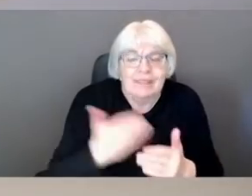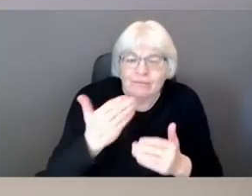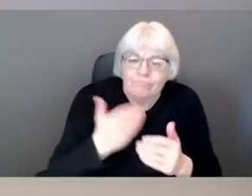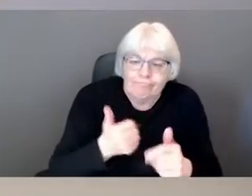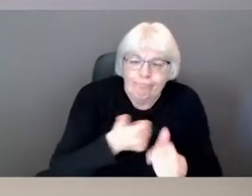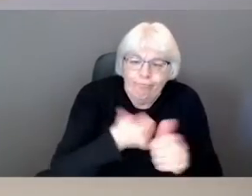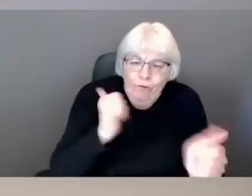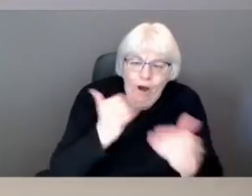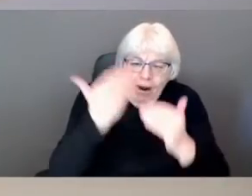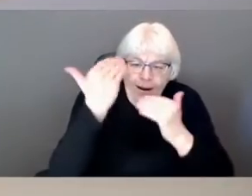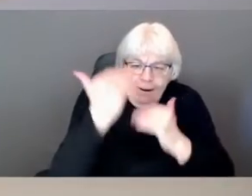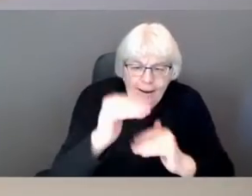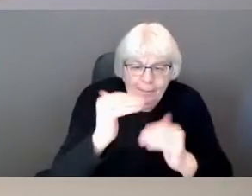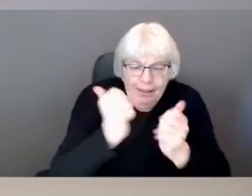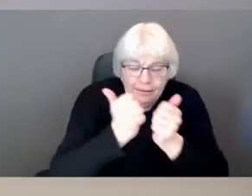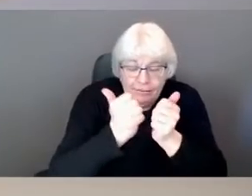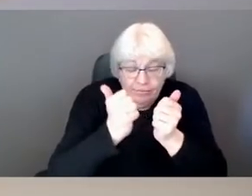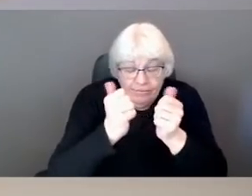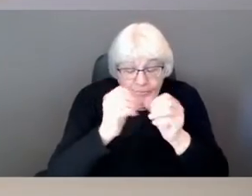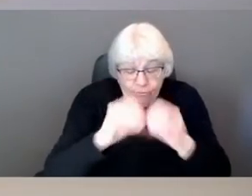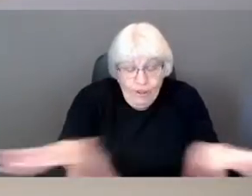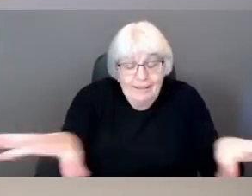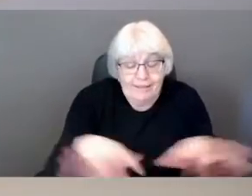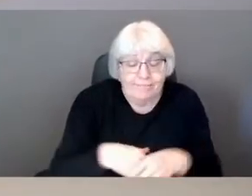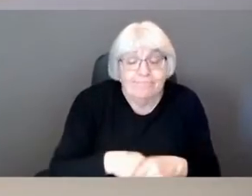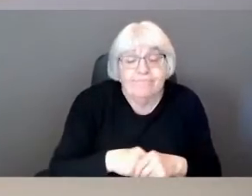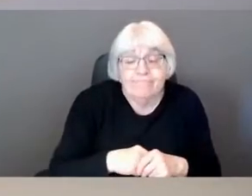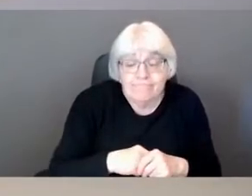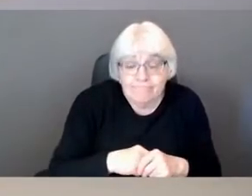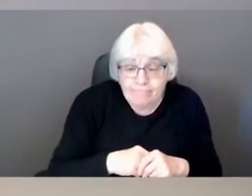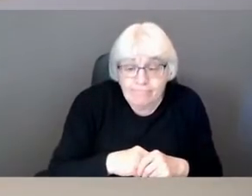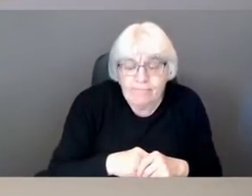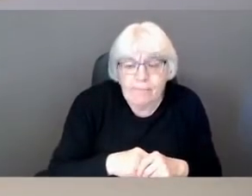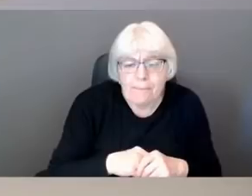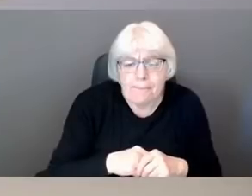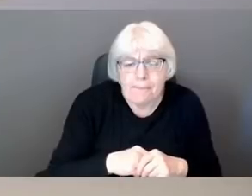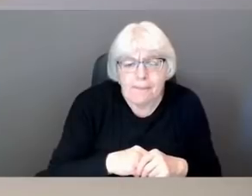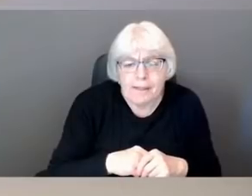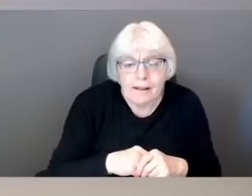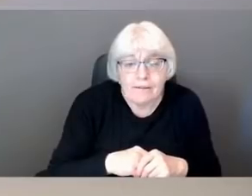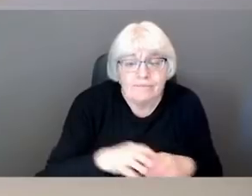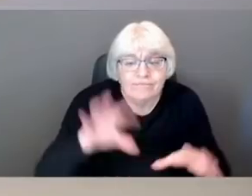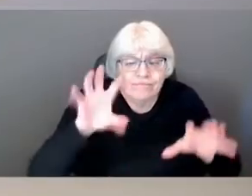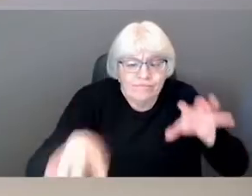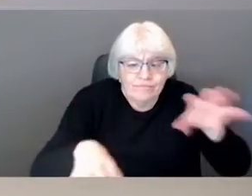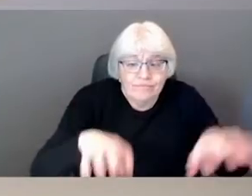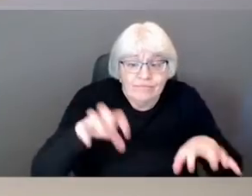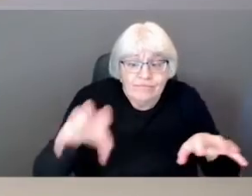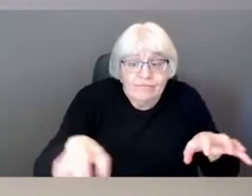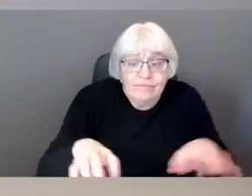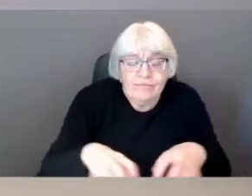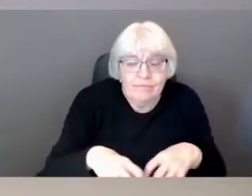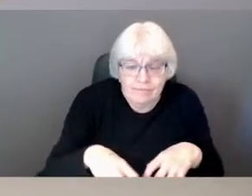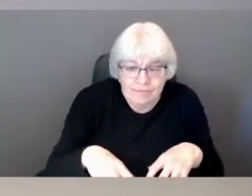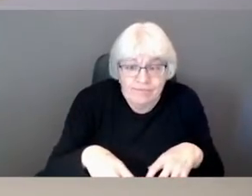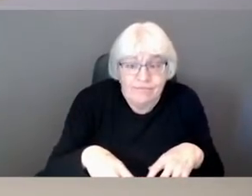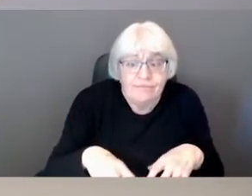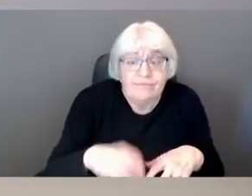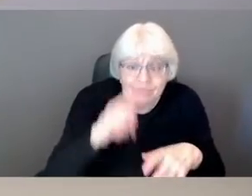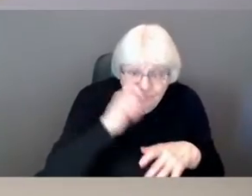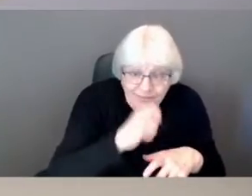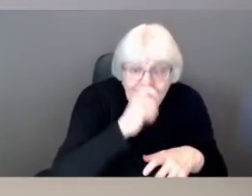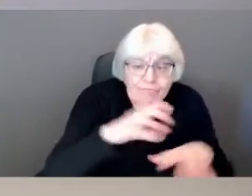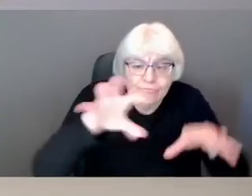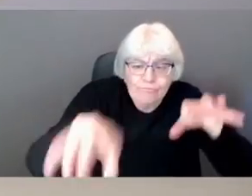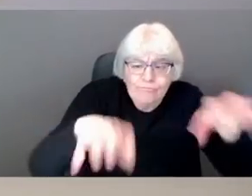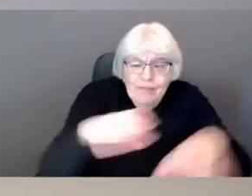testing clinics, those pop-up clinics, be available in Surrey? Well, Health PI, when we spoke to them earlier today,